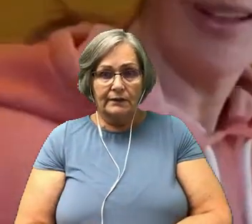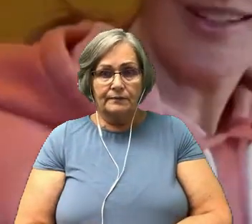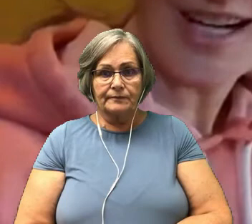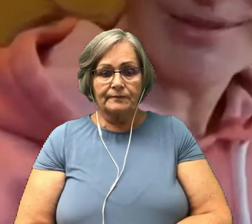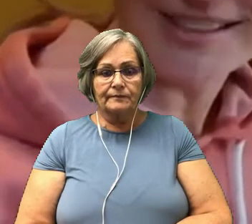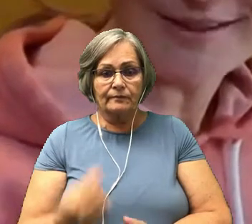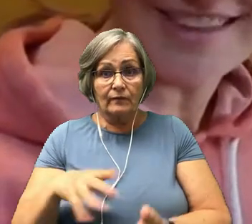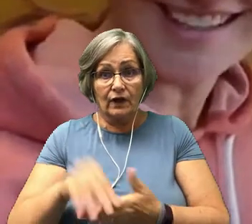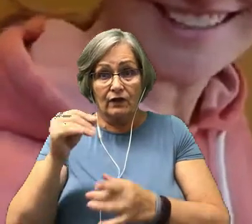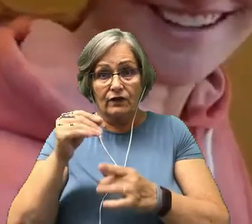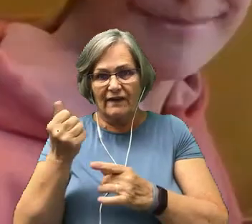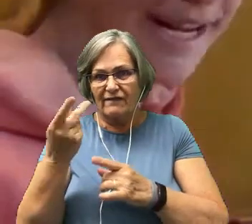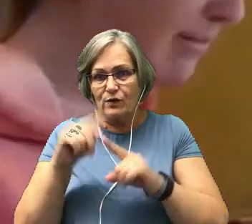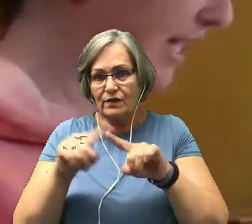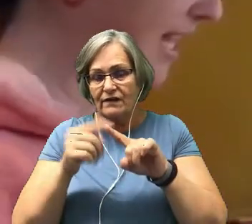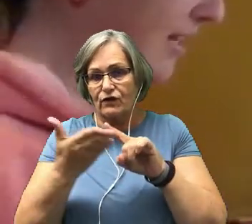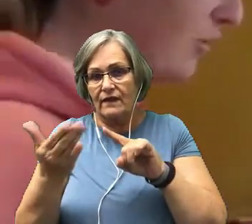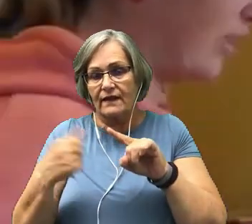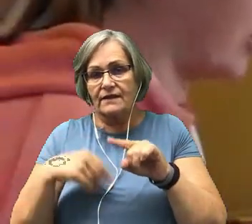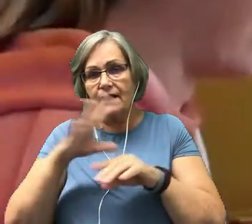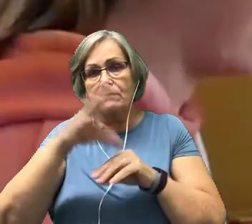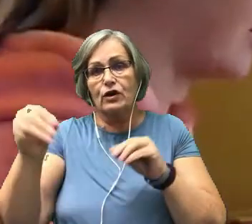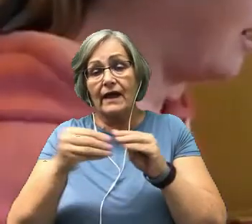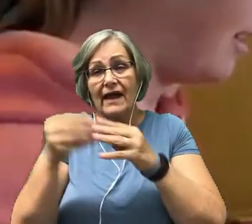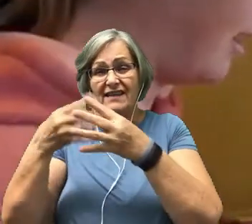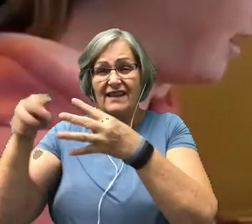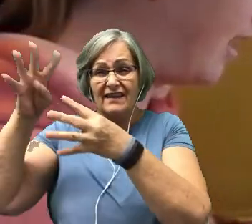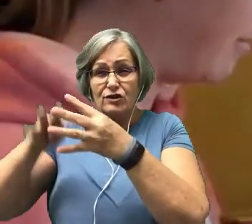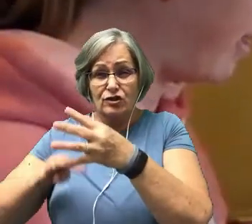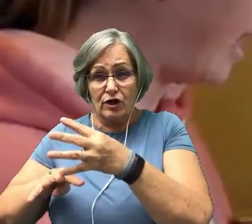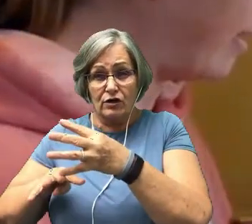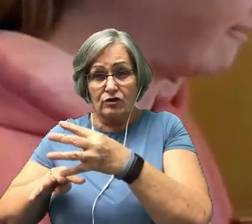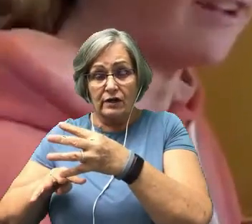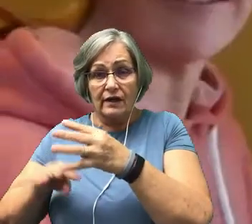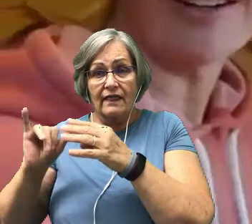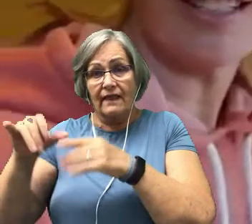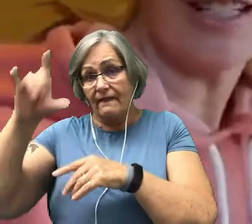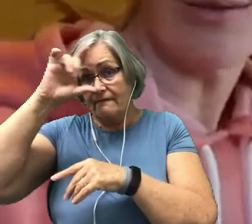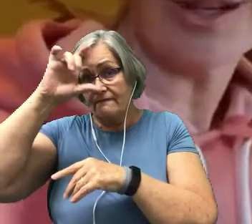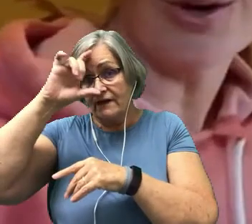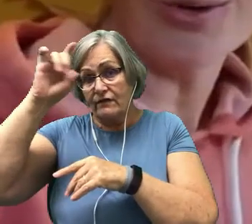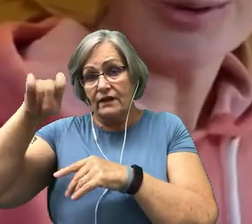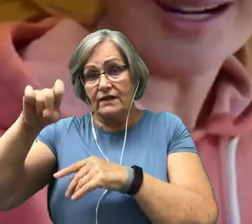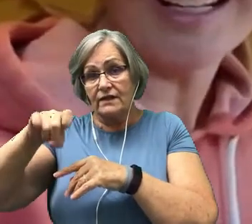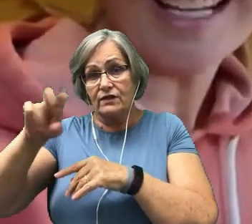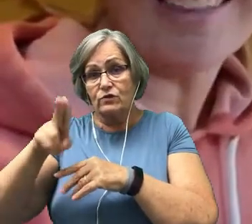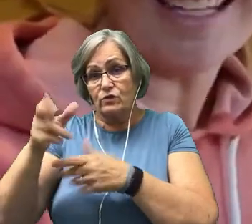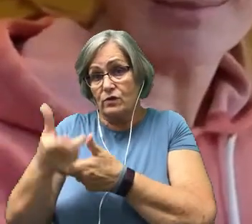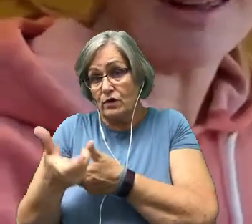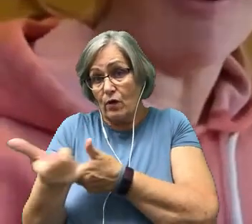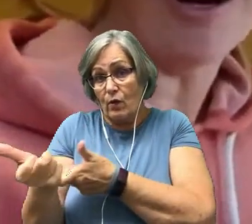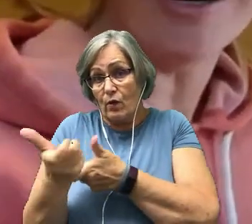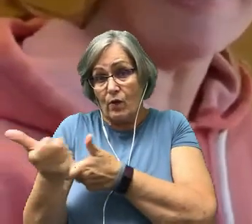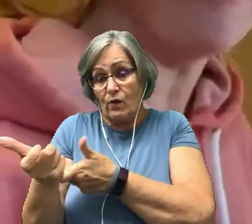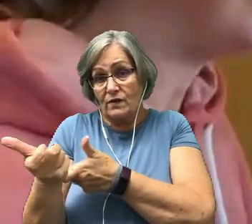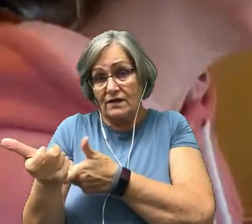We learned a couple different things, right? But I'm going to add to our chart that the firefighters need to use a hose, right? And they spray